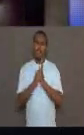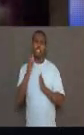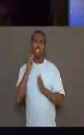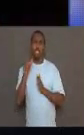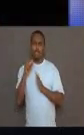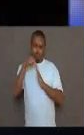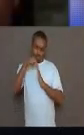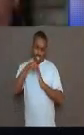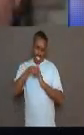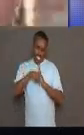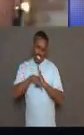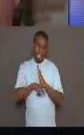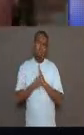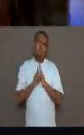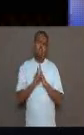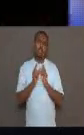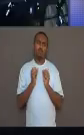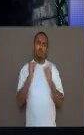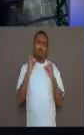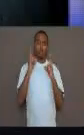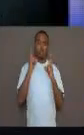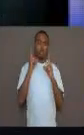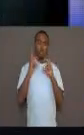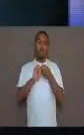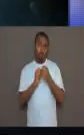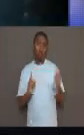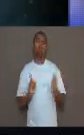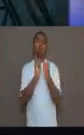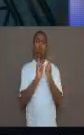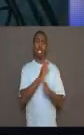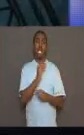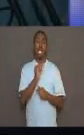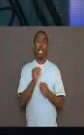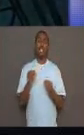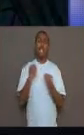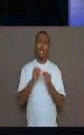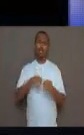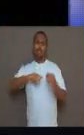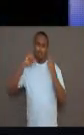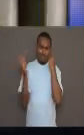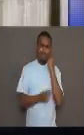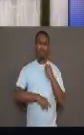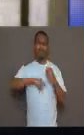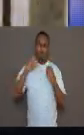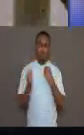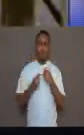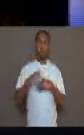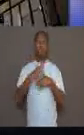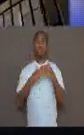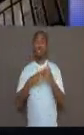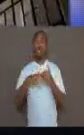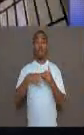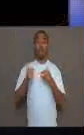her deepens as they brave danger together and even torture at the hands of